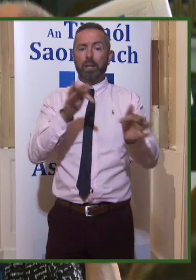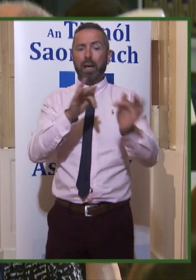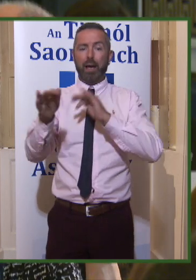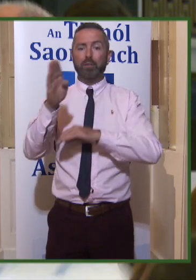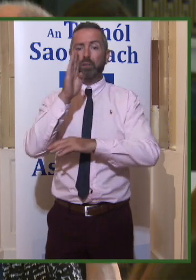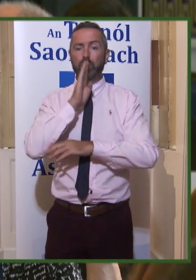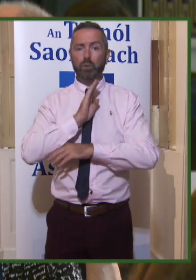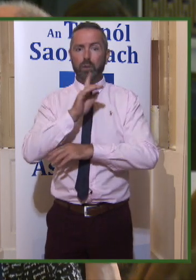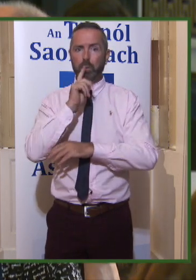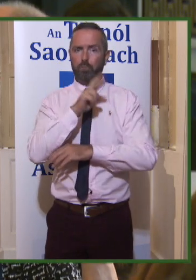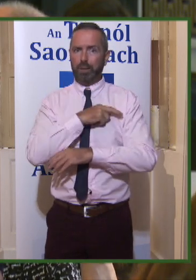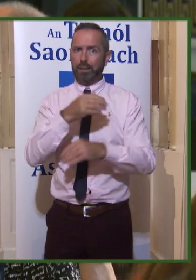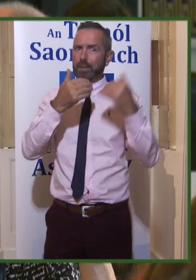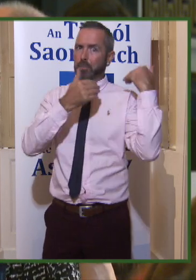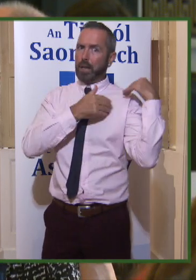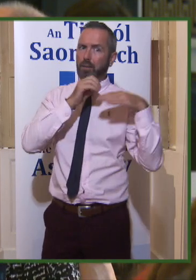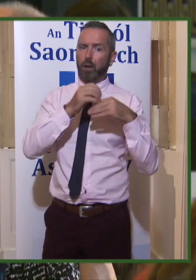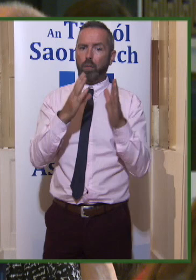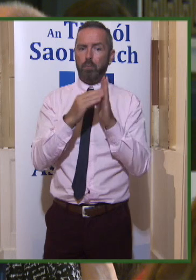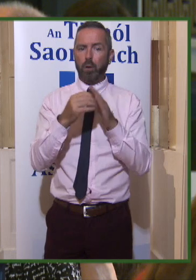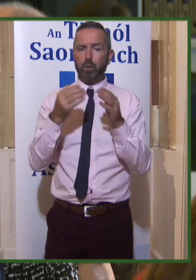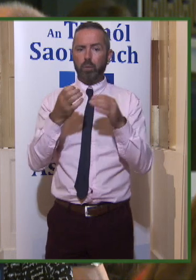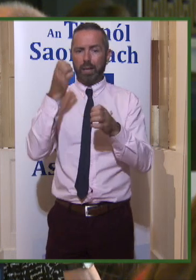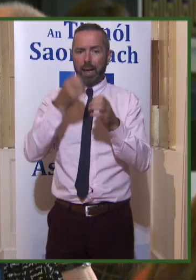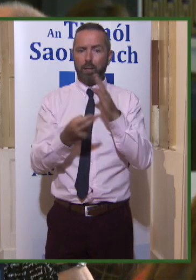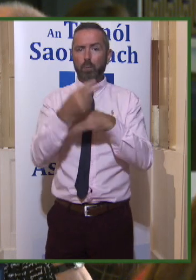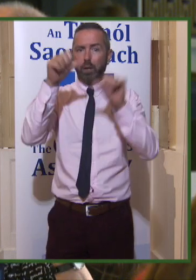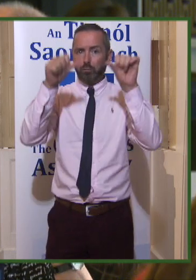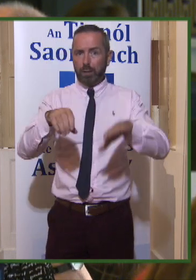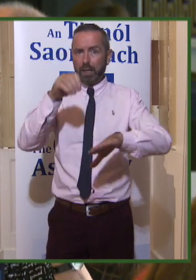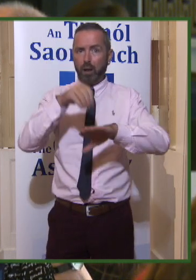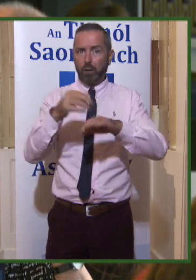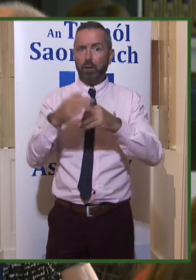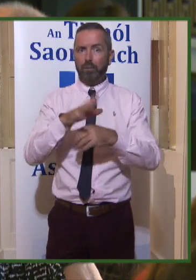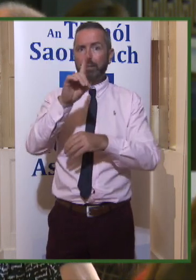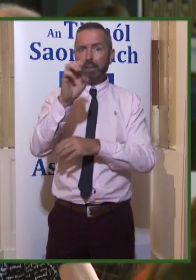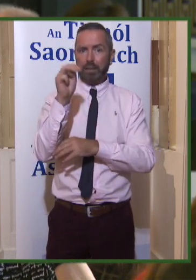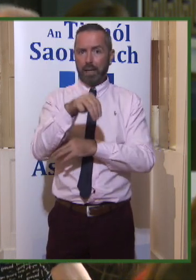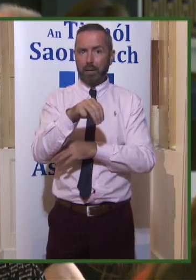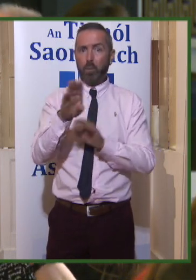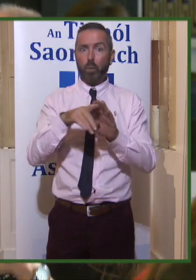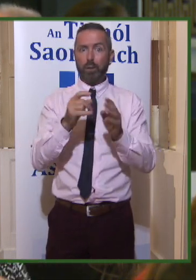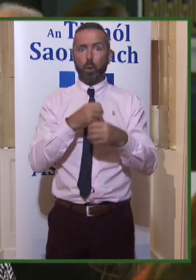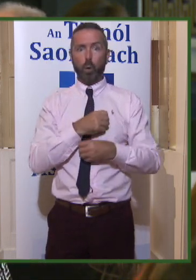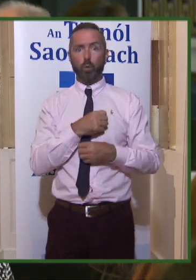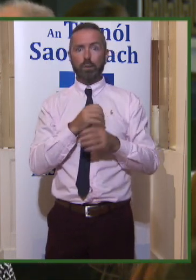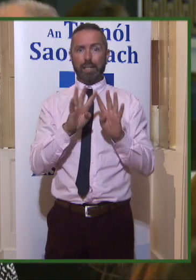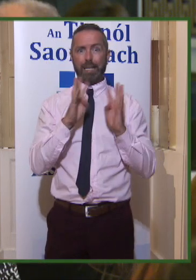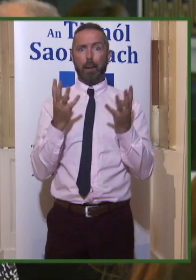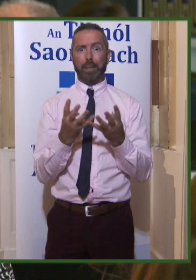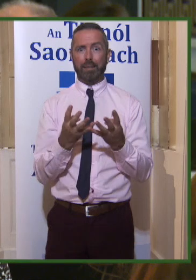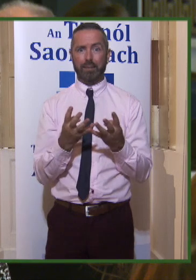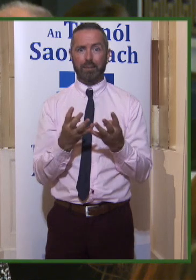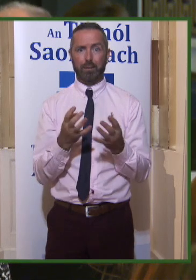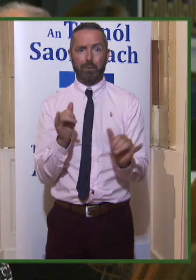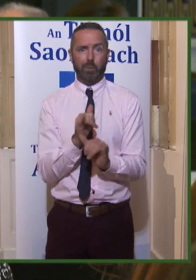very much depends on the model that we end up agreeing on in terms of a directly elected mayor with his cabinet or whatever the case may be.